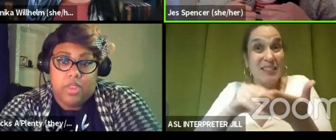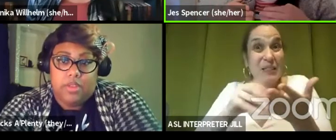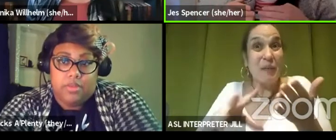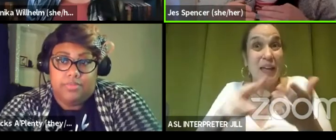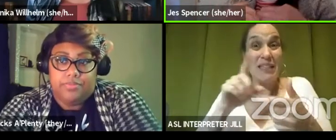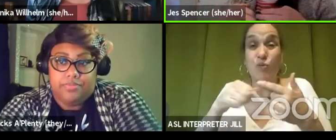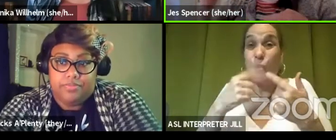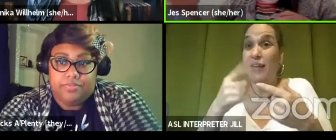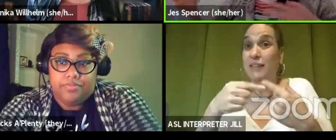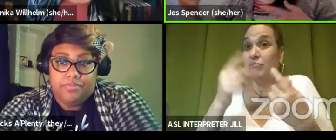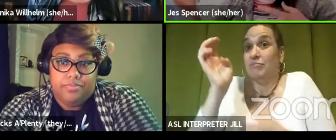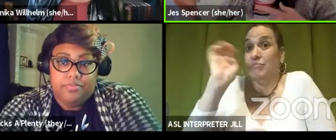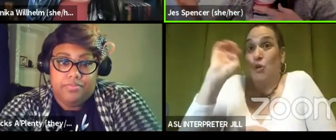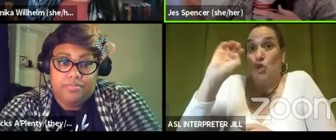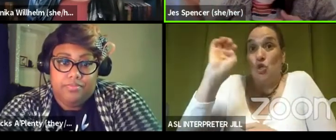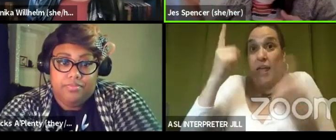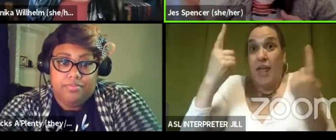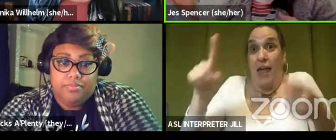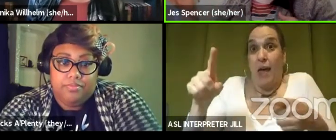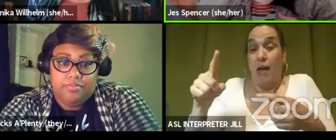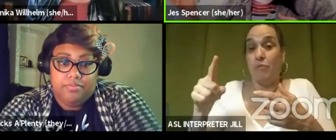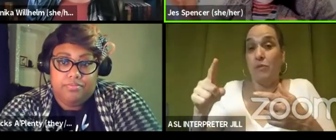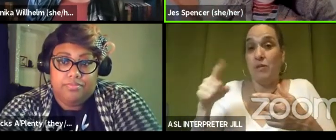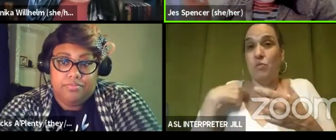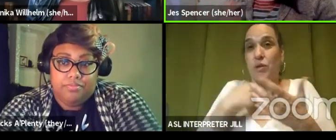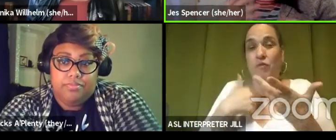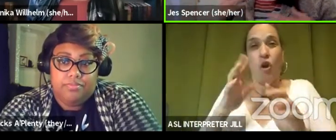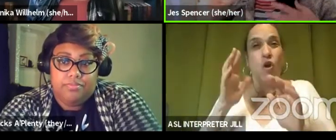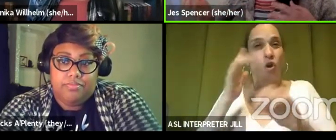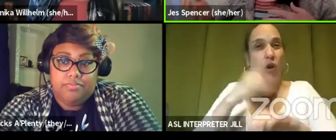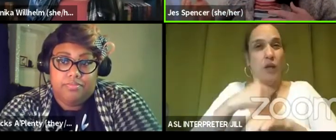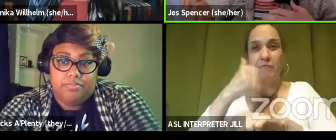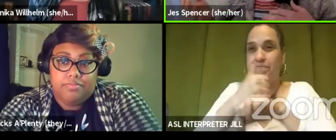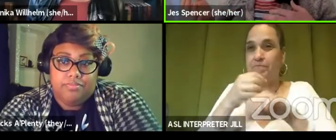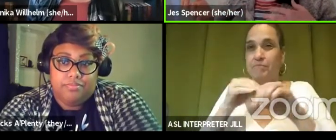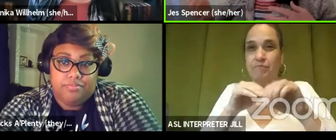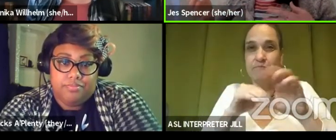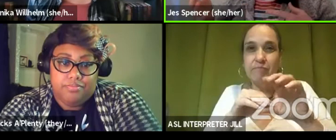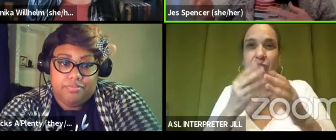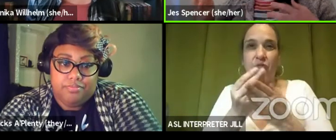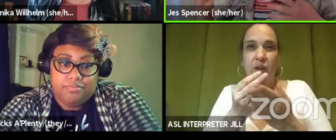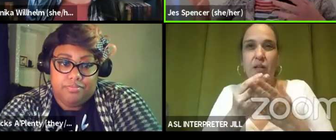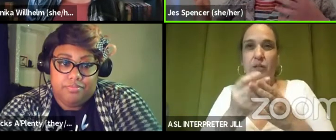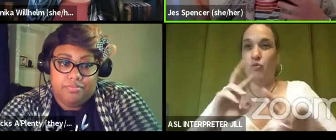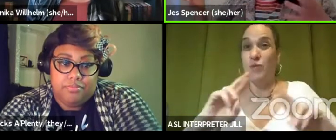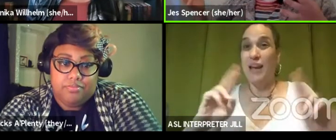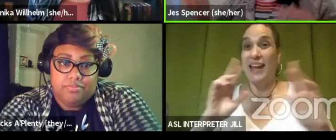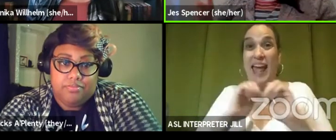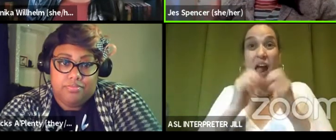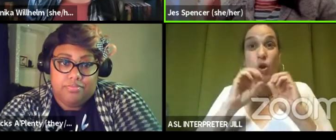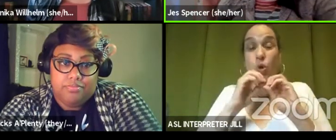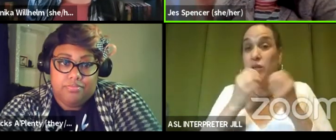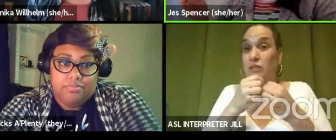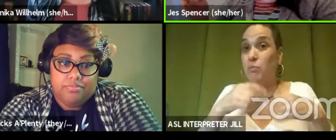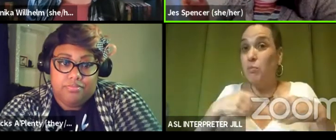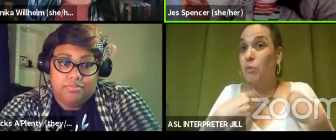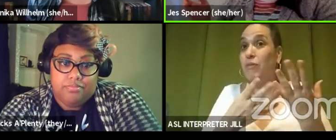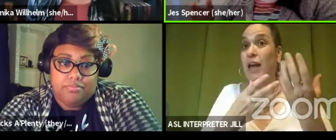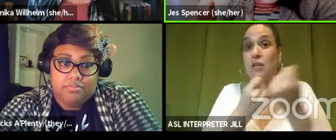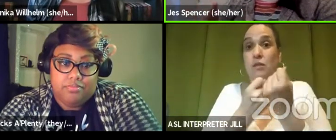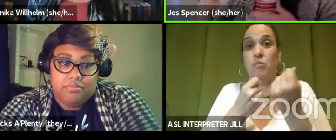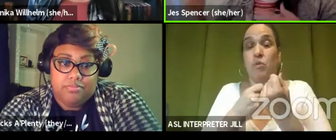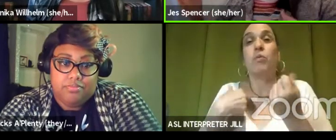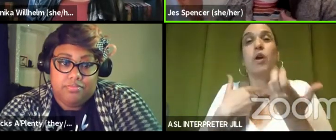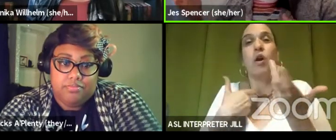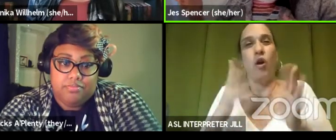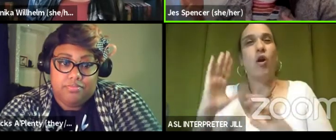emergency situations that both of you have already lined up, right? So how as an organization do we support and say, we know that you're going